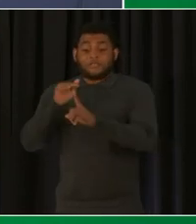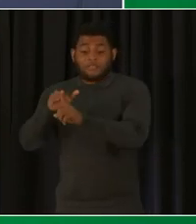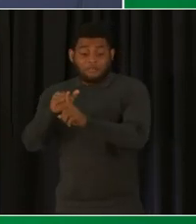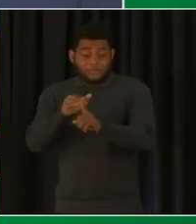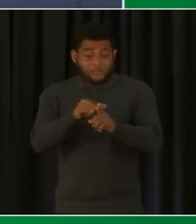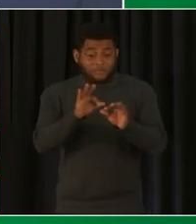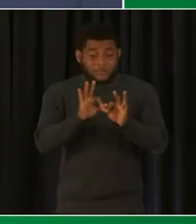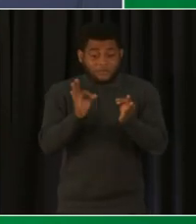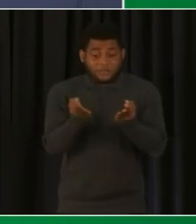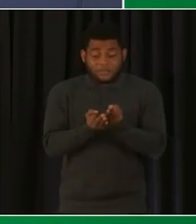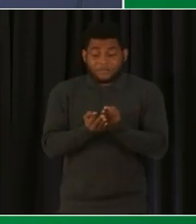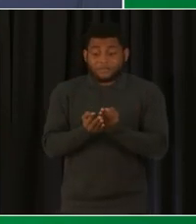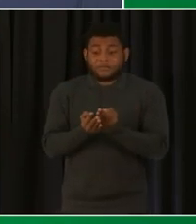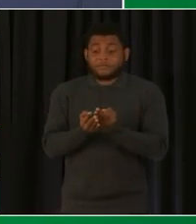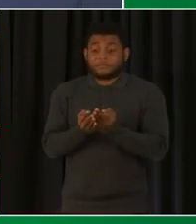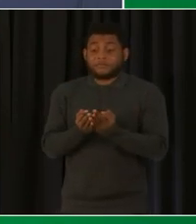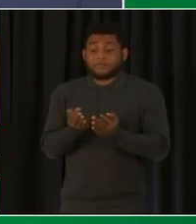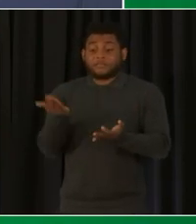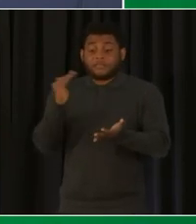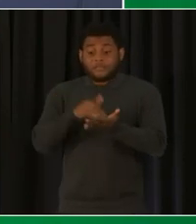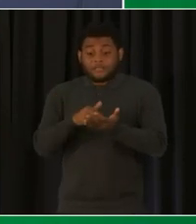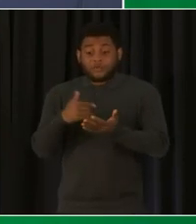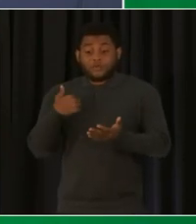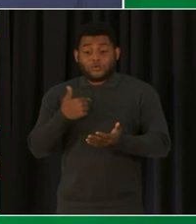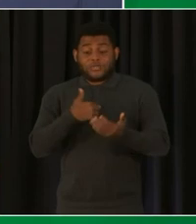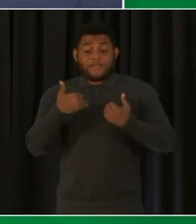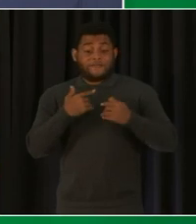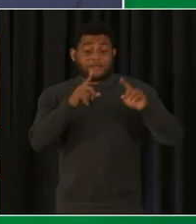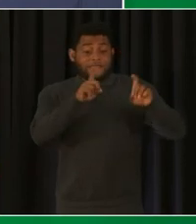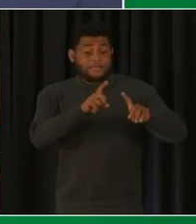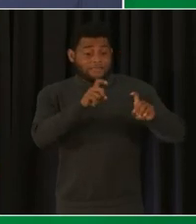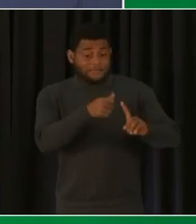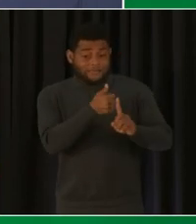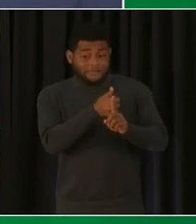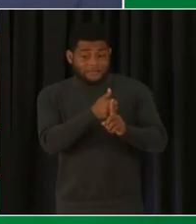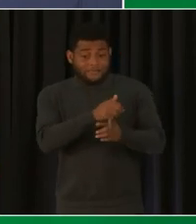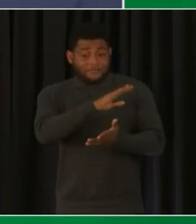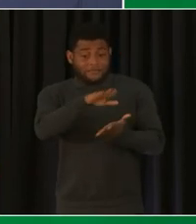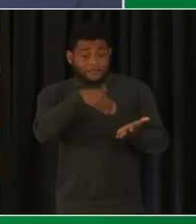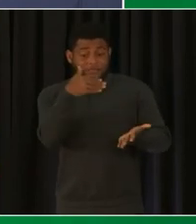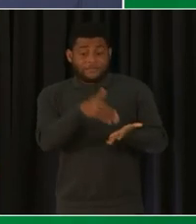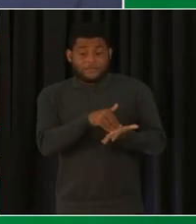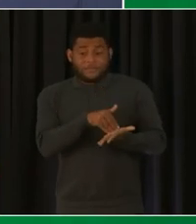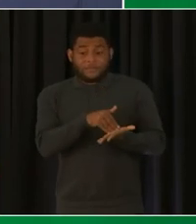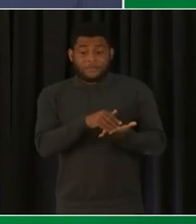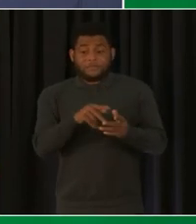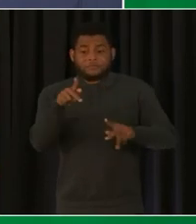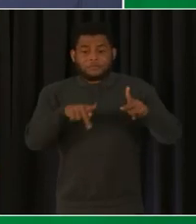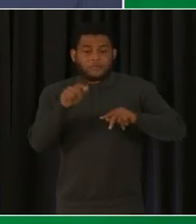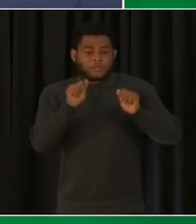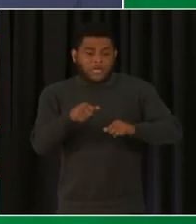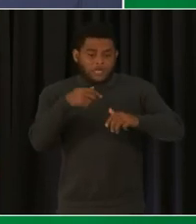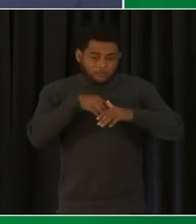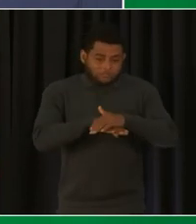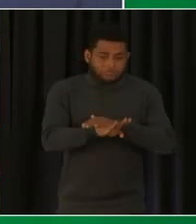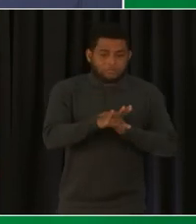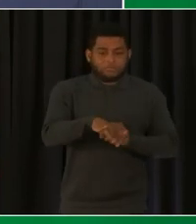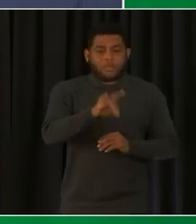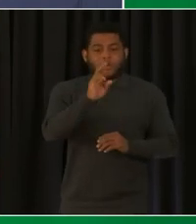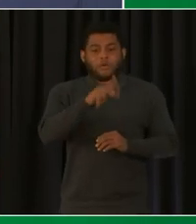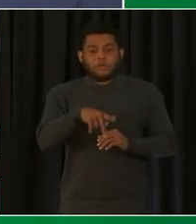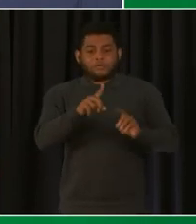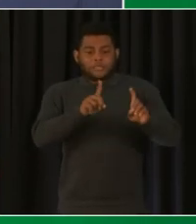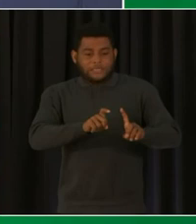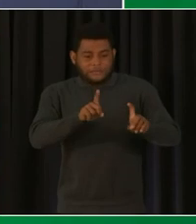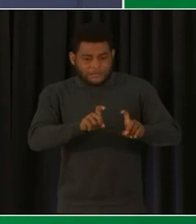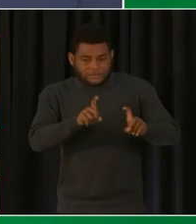Schumacher mentioned, we do have test yourself sites where families have access to resources to test themselves. Thank